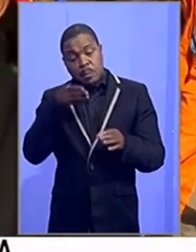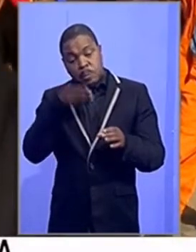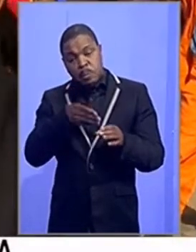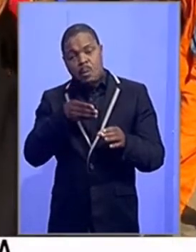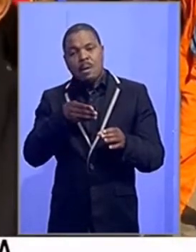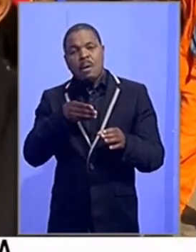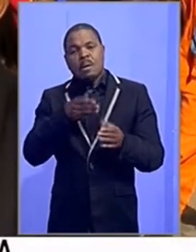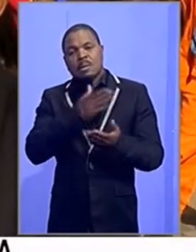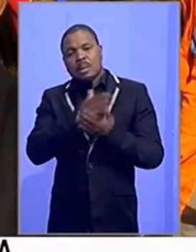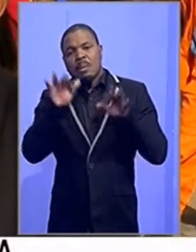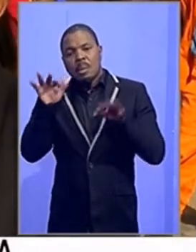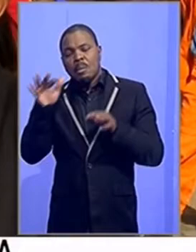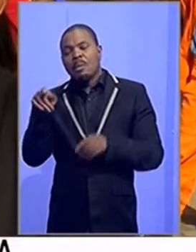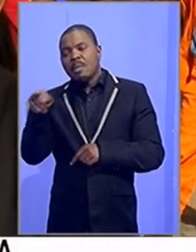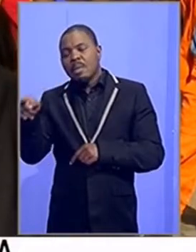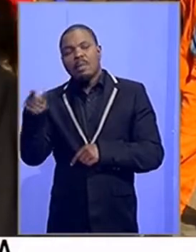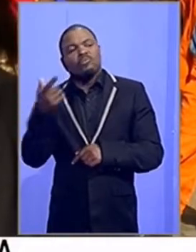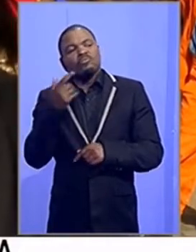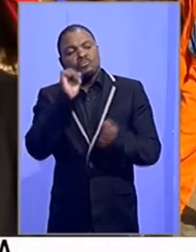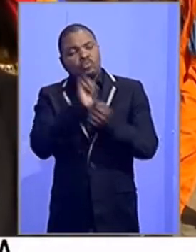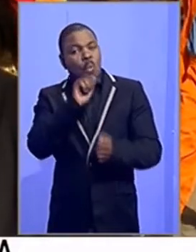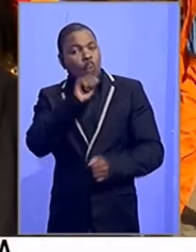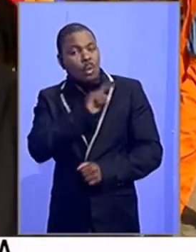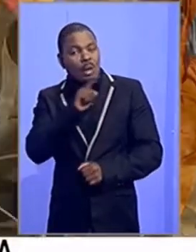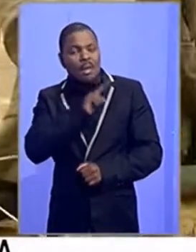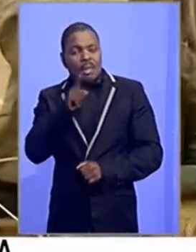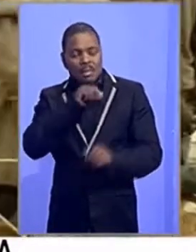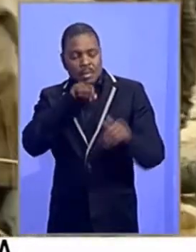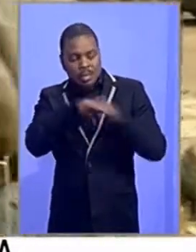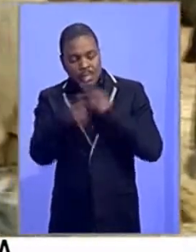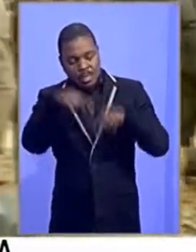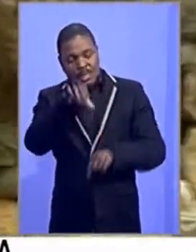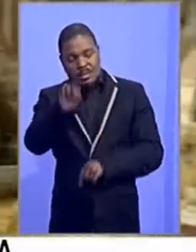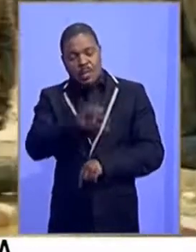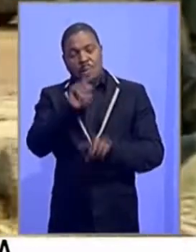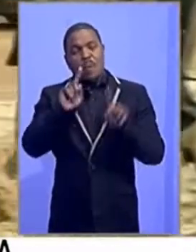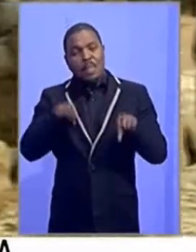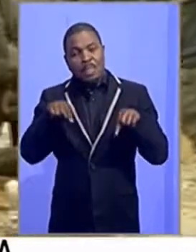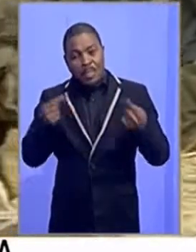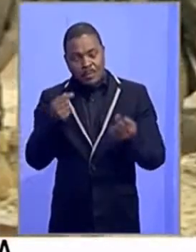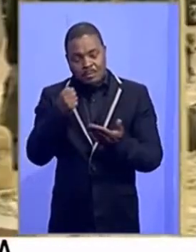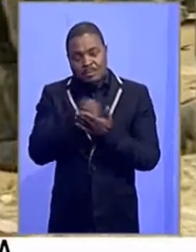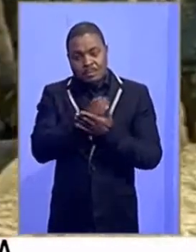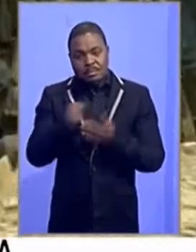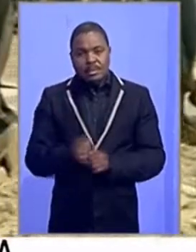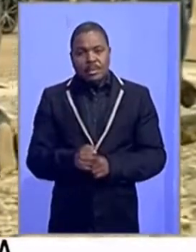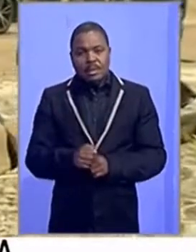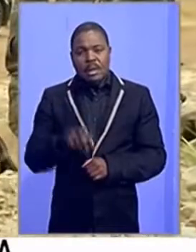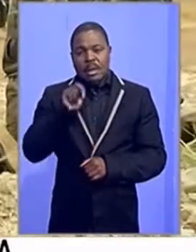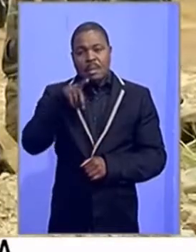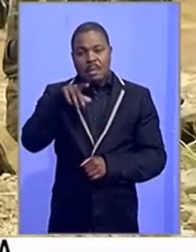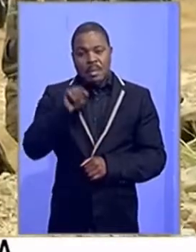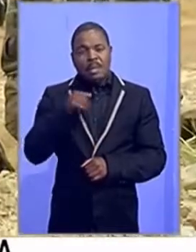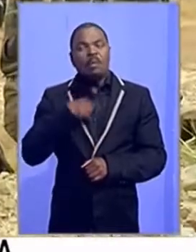the charge of contravention of the Immigration Act. Ba botšhotšhisi ba bosetšhaba ba santse ba solofetse go ka tshwara